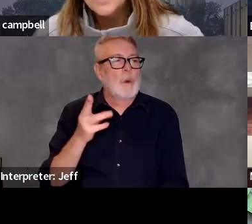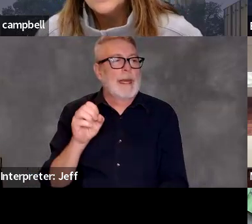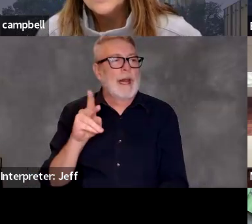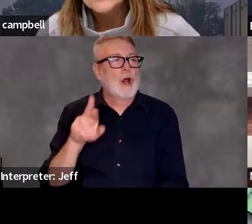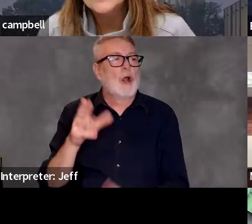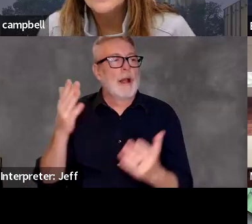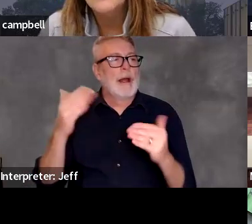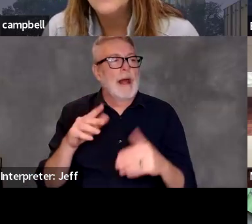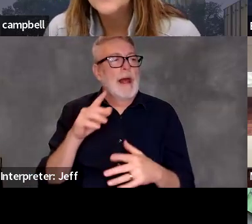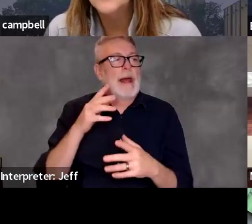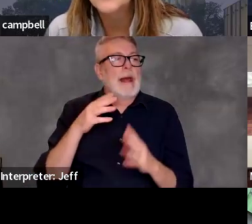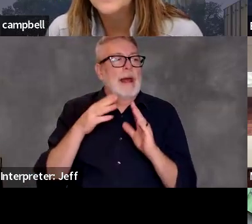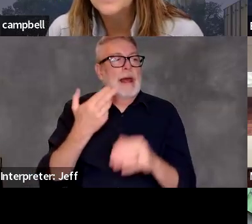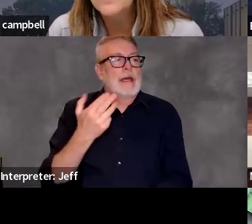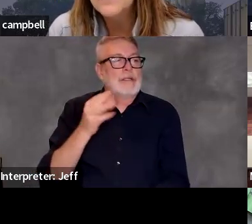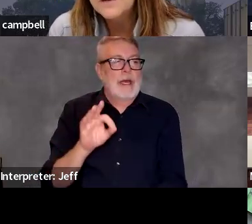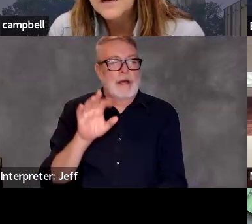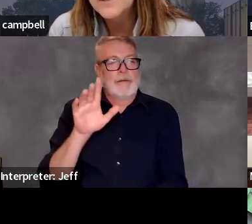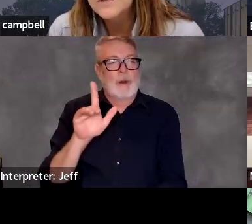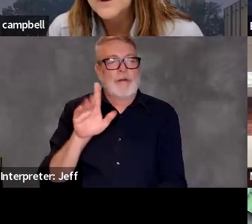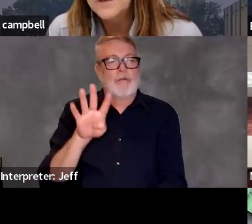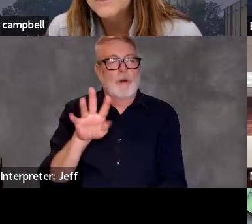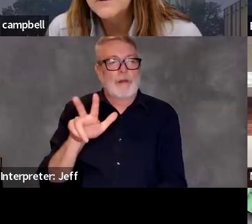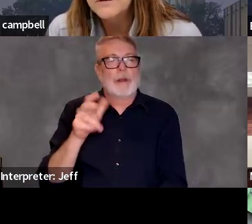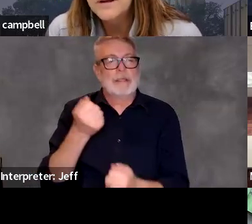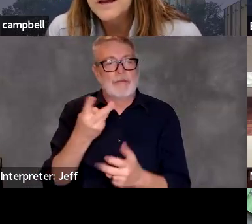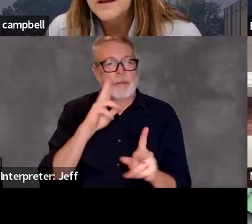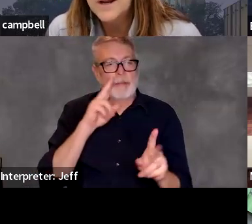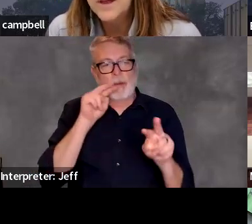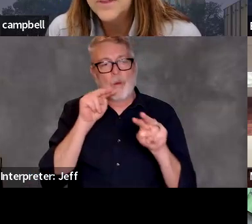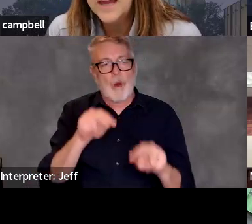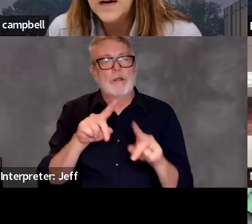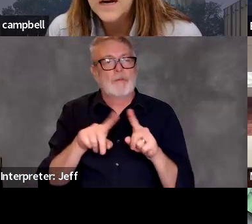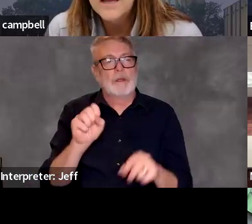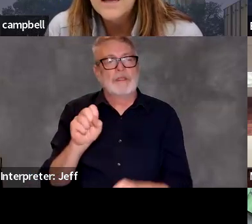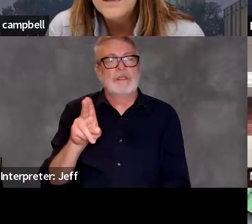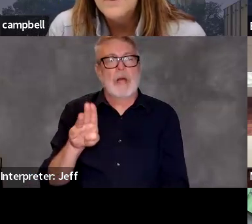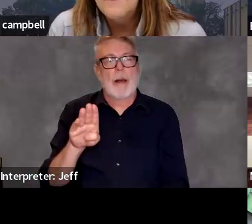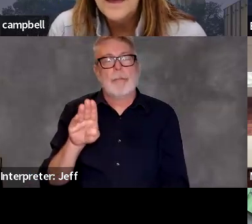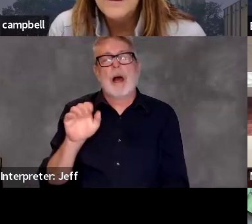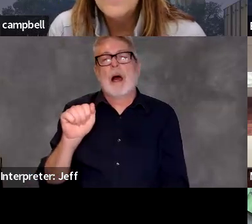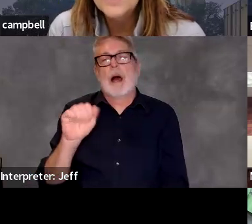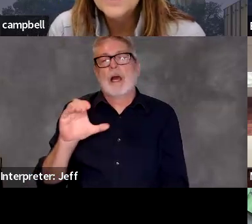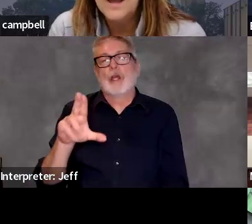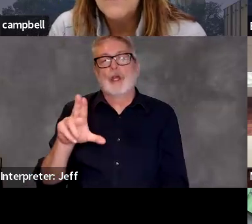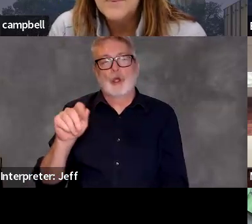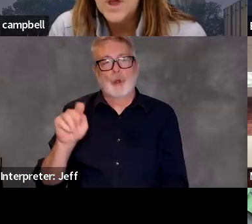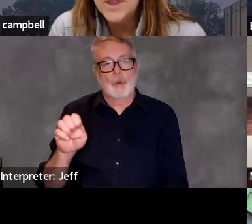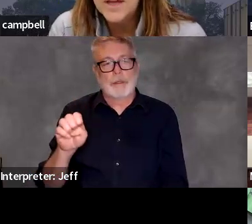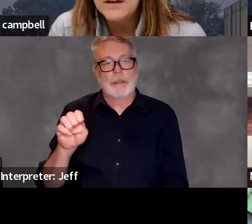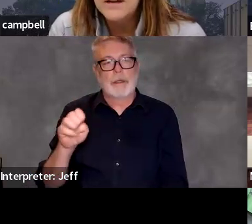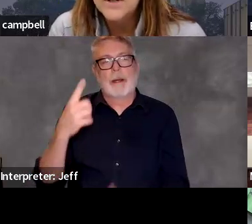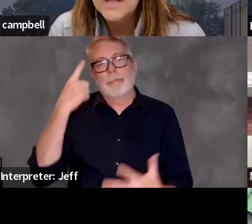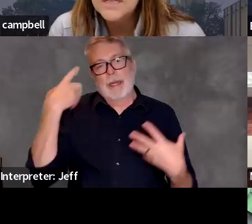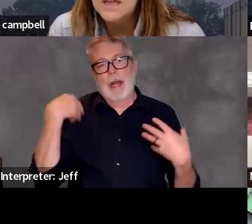have been watching this after the interim committee on subacute mental health care met. This is kind of a